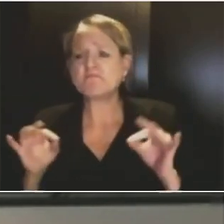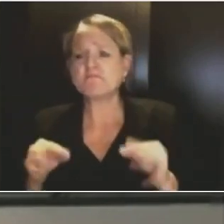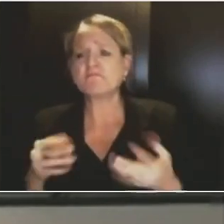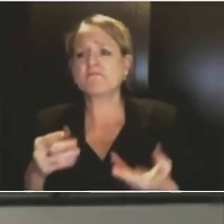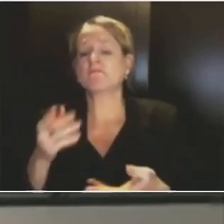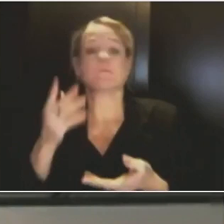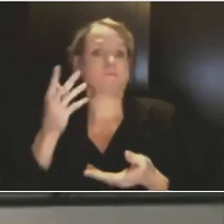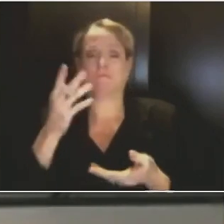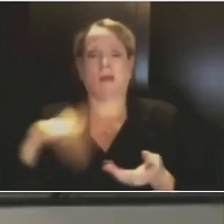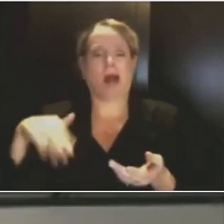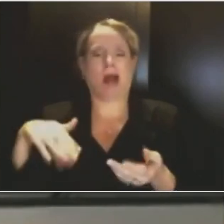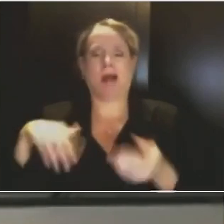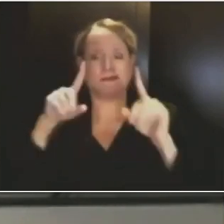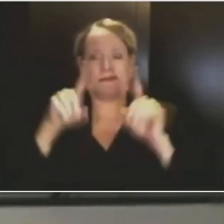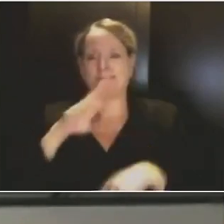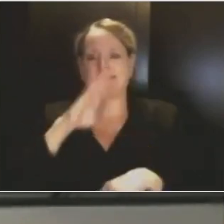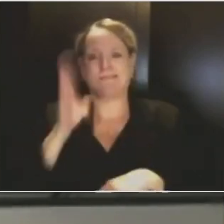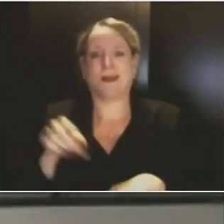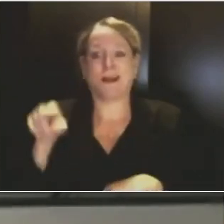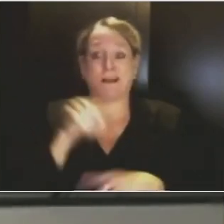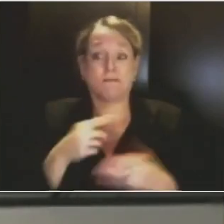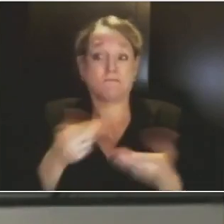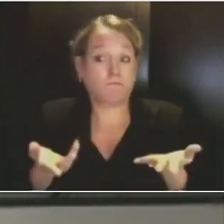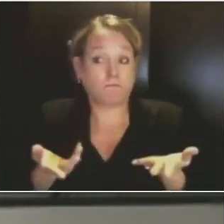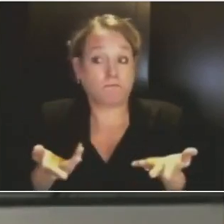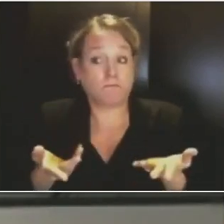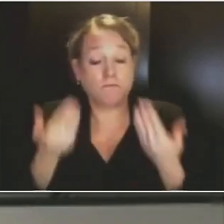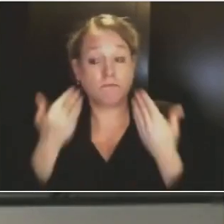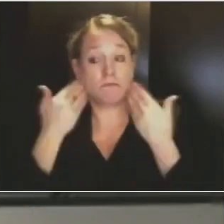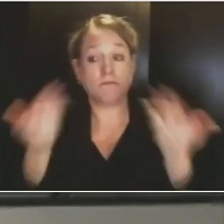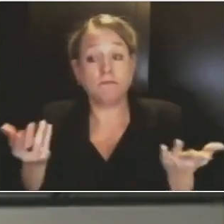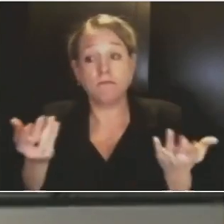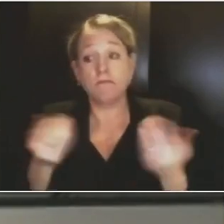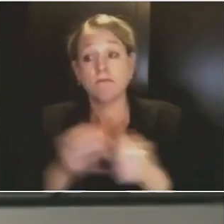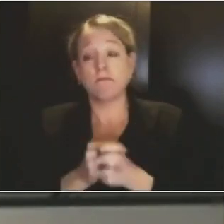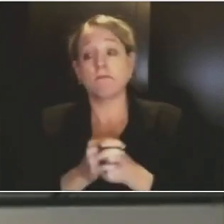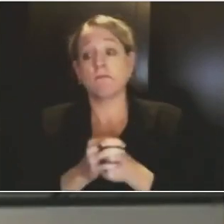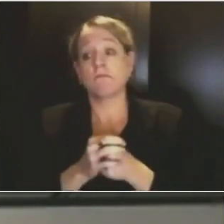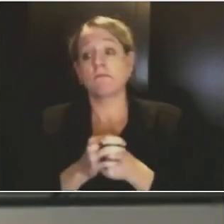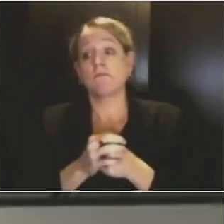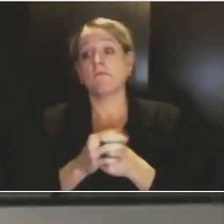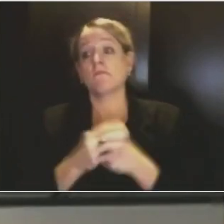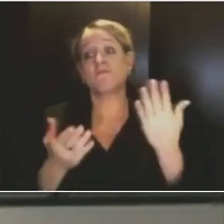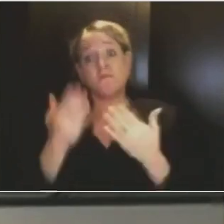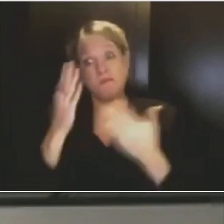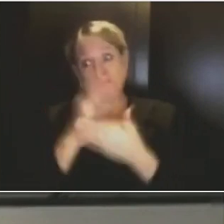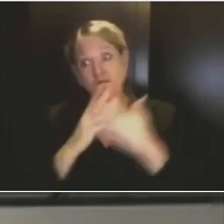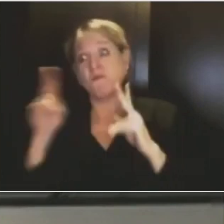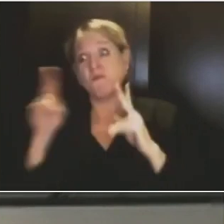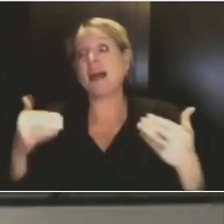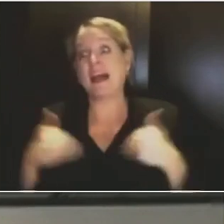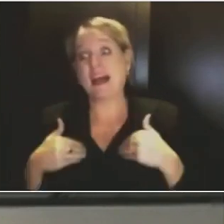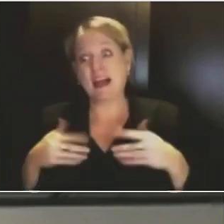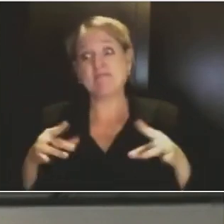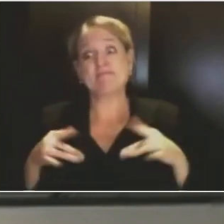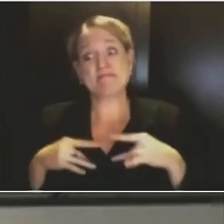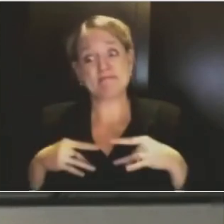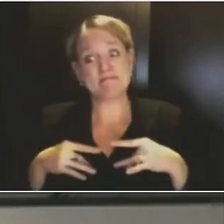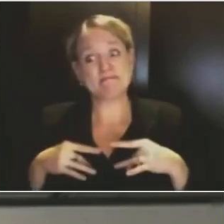tested, I think a part of our strategy to find where transmission is happening and intervene to break it